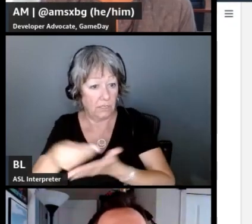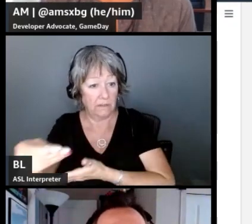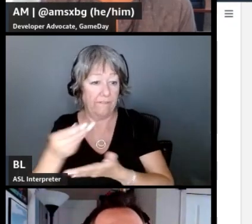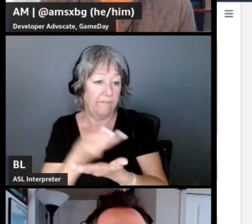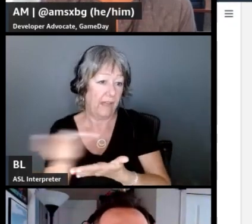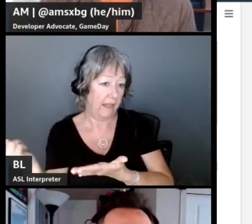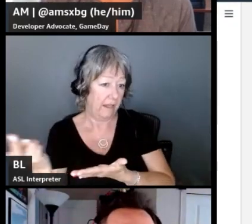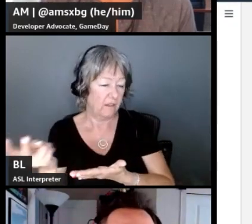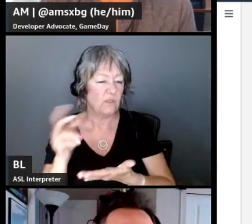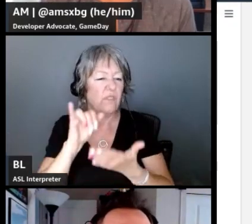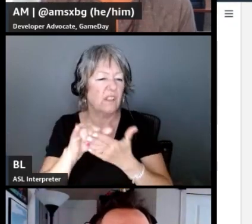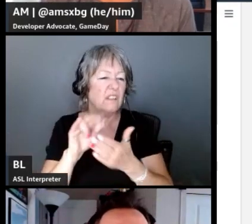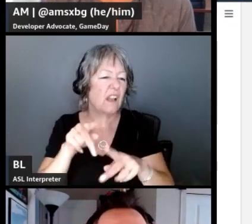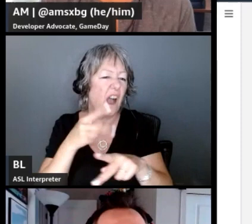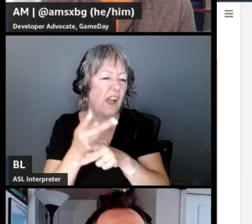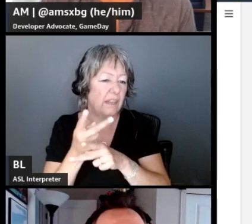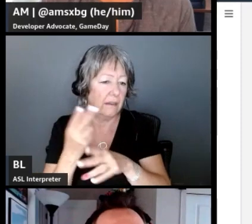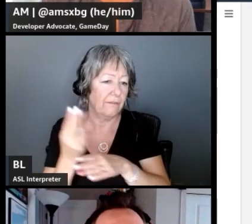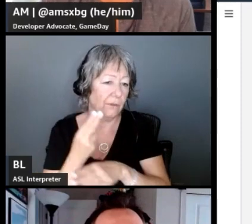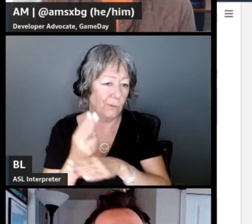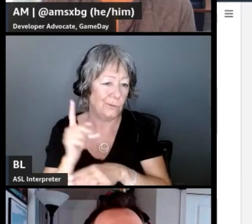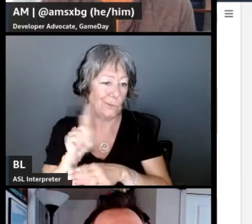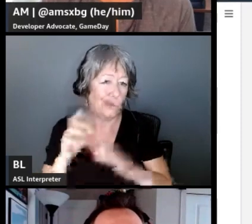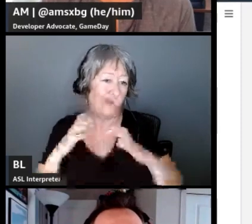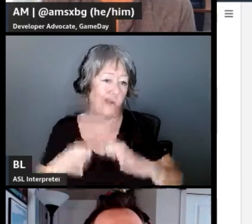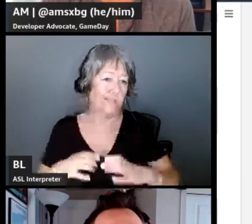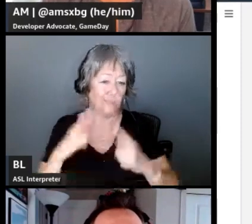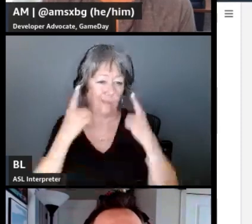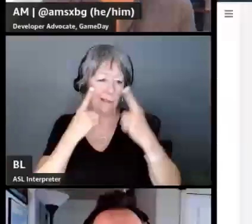those are the kind of use cases where customers should really think about this